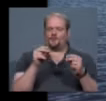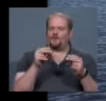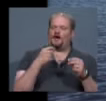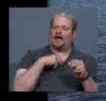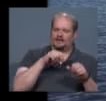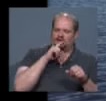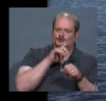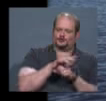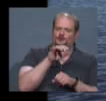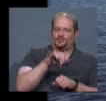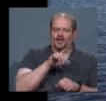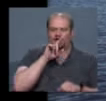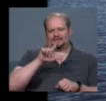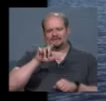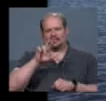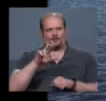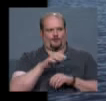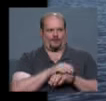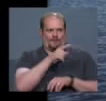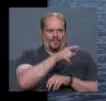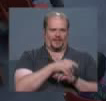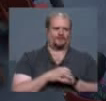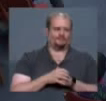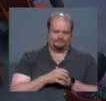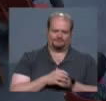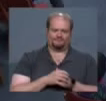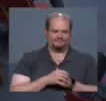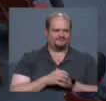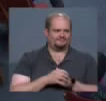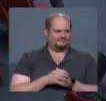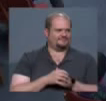I can assure you that is Little Rock underway right there.